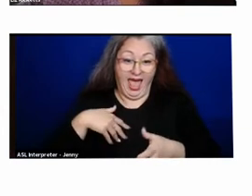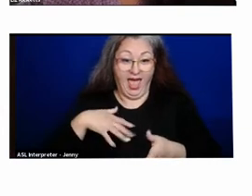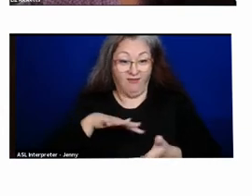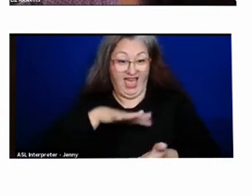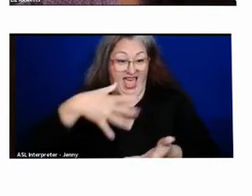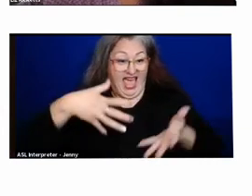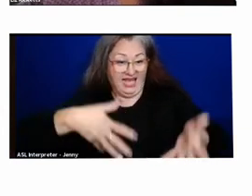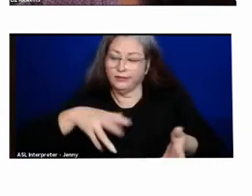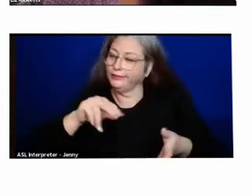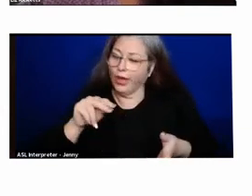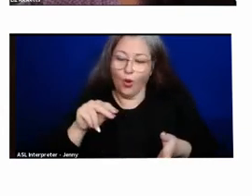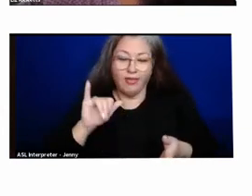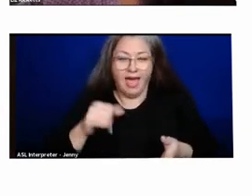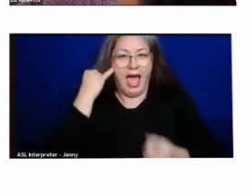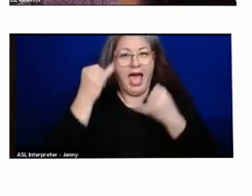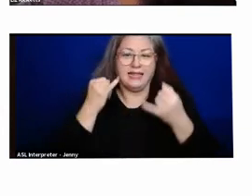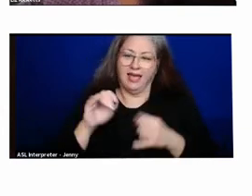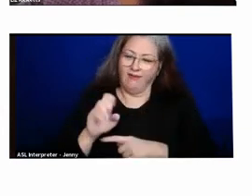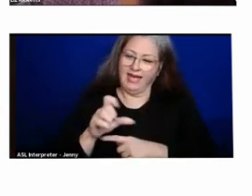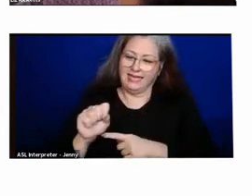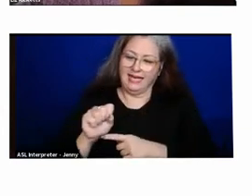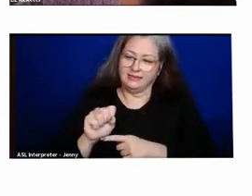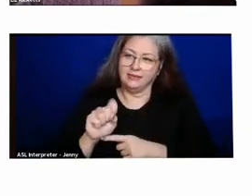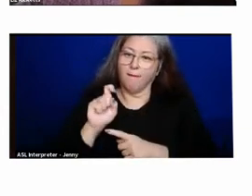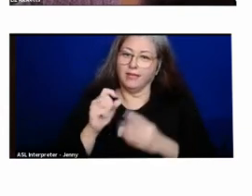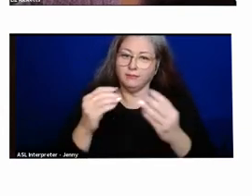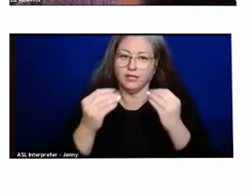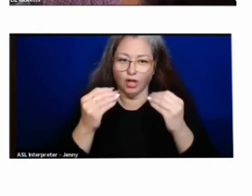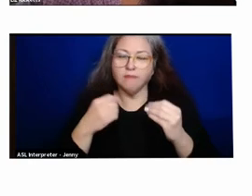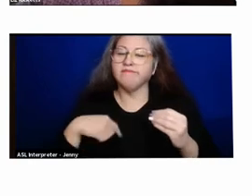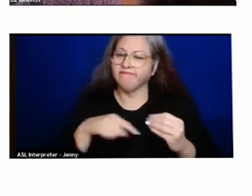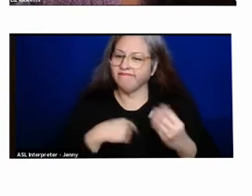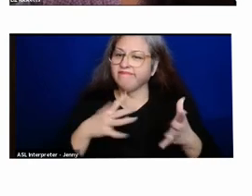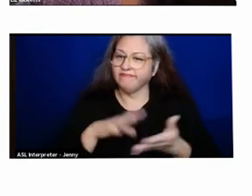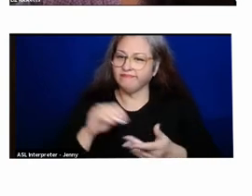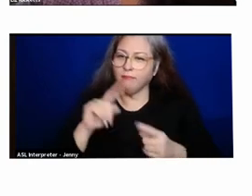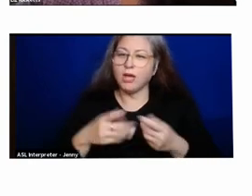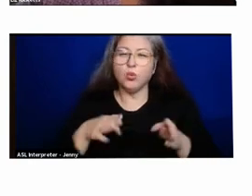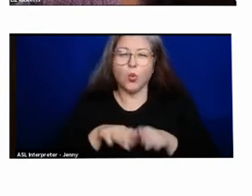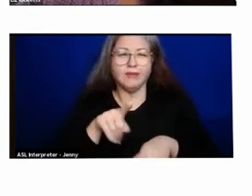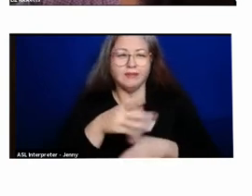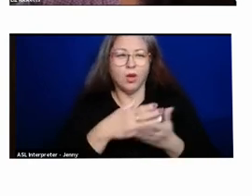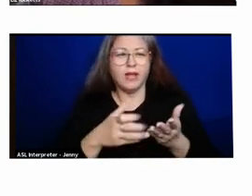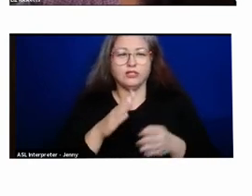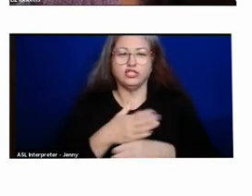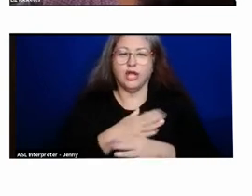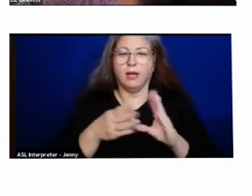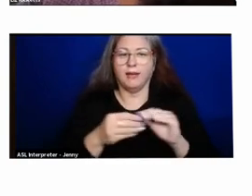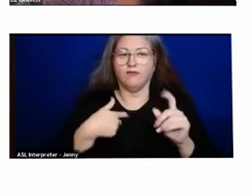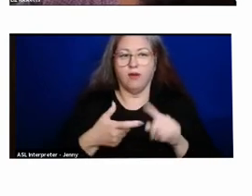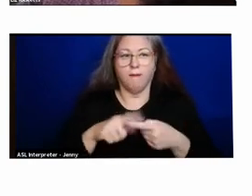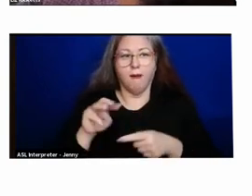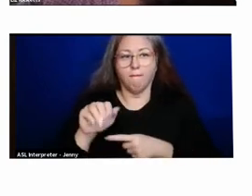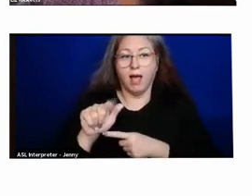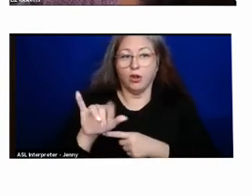taught, and something that has been taught to all of us. To end this section, I want to share an important message from my friend Molly, who